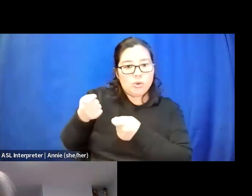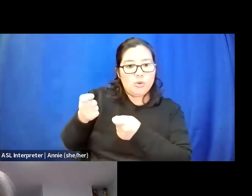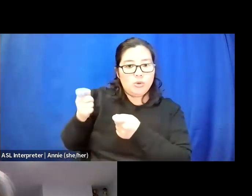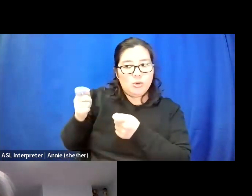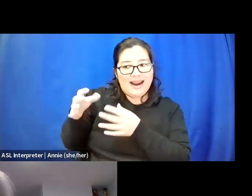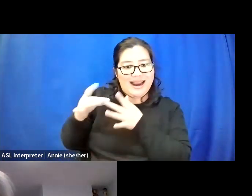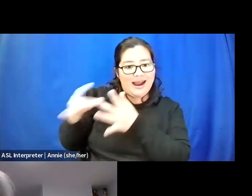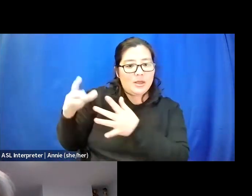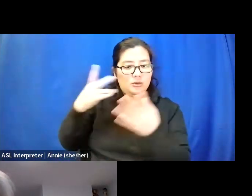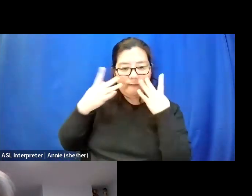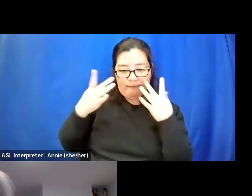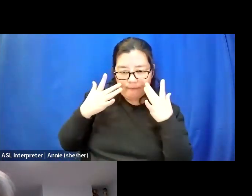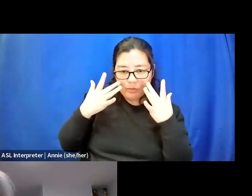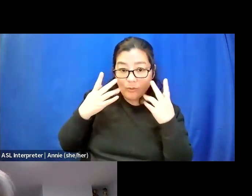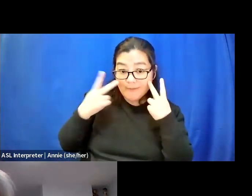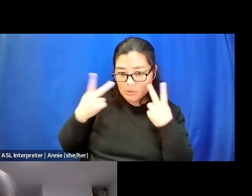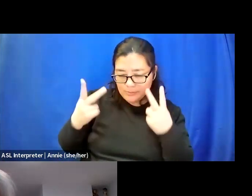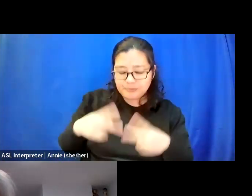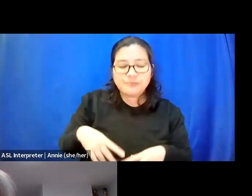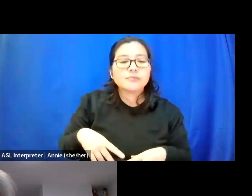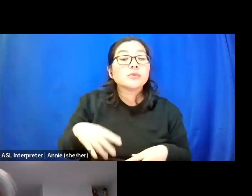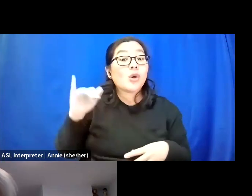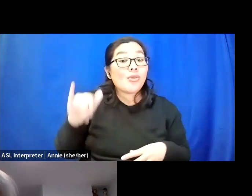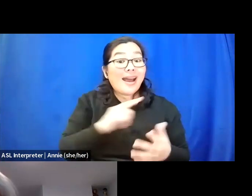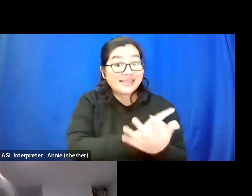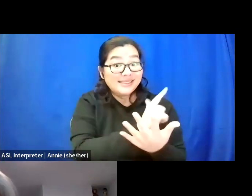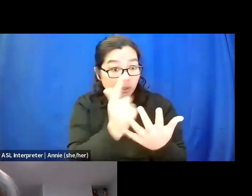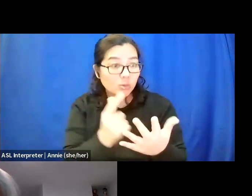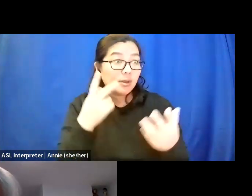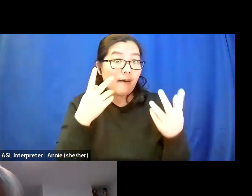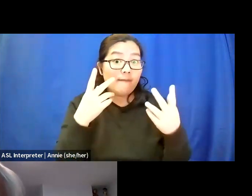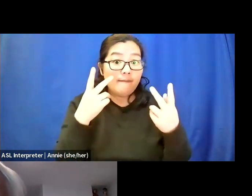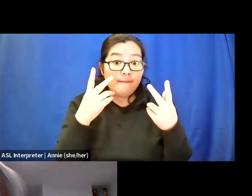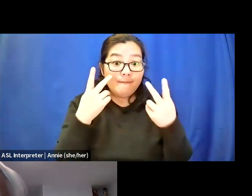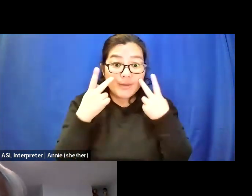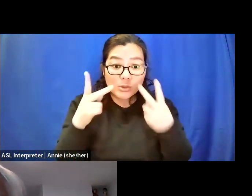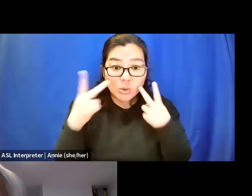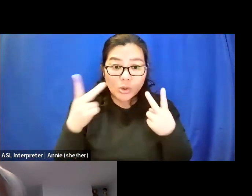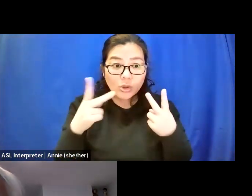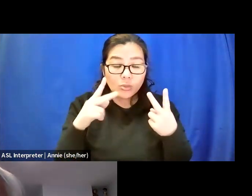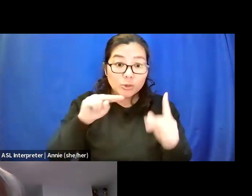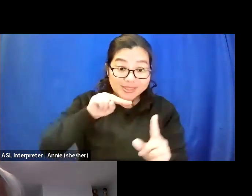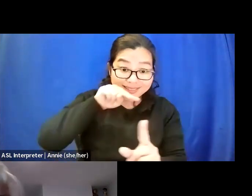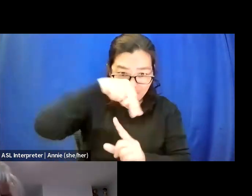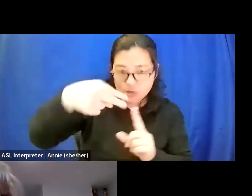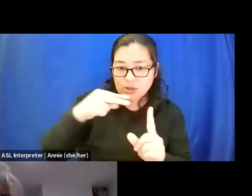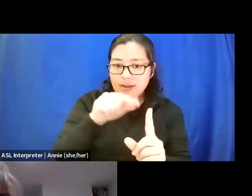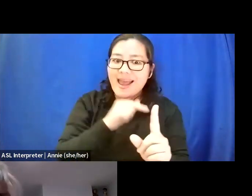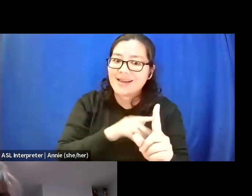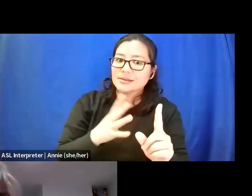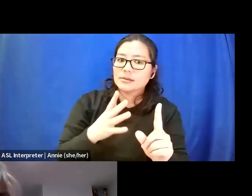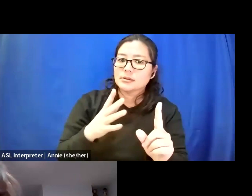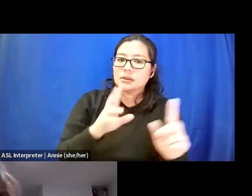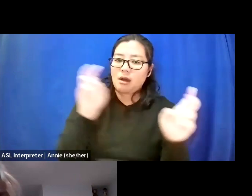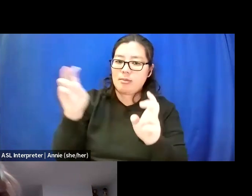sequence of visual perception, which seems is kind of a topic in the text